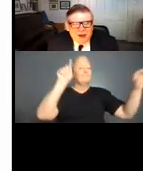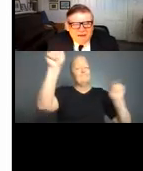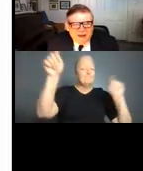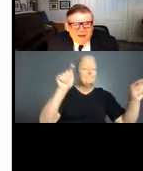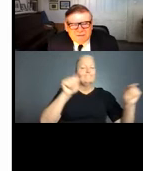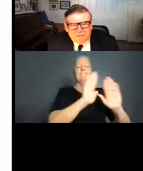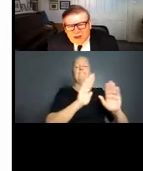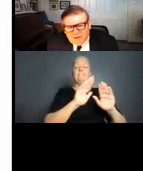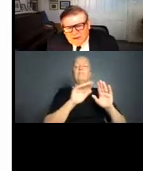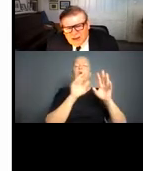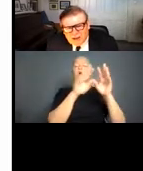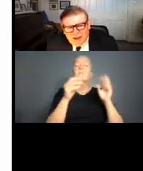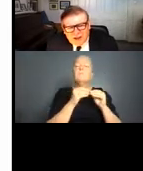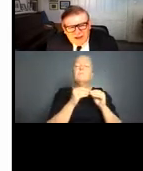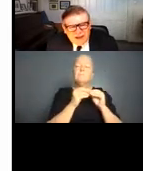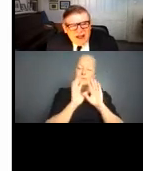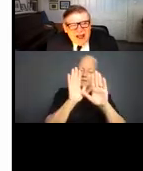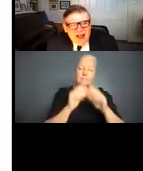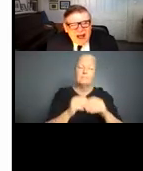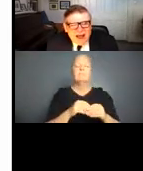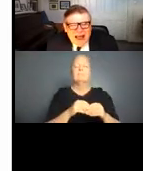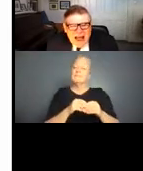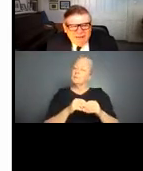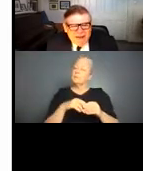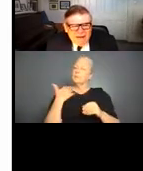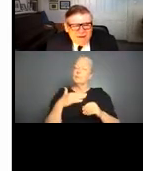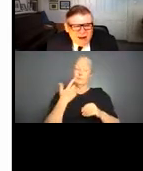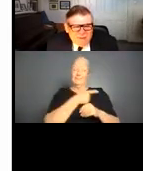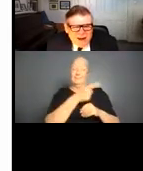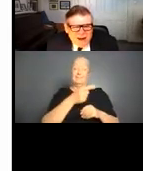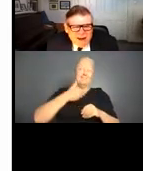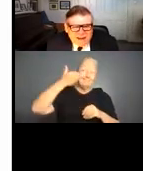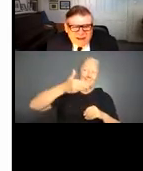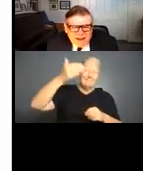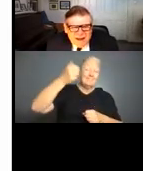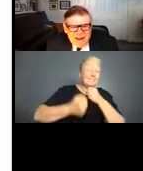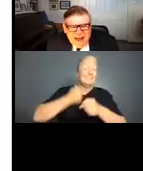who are living in these marginal situations have really been